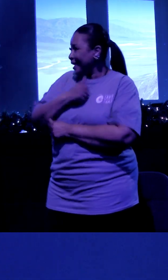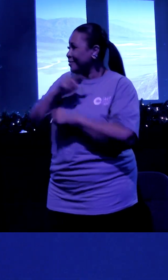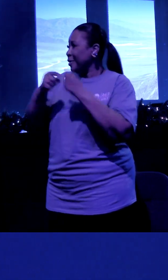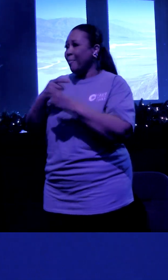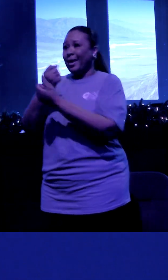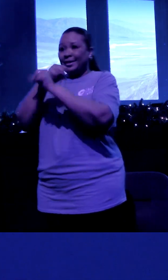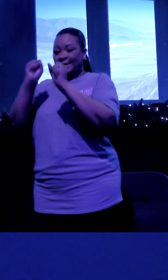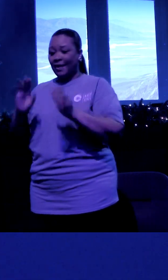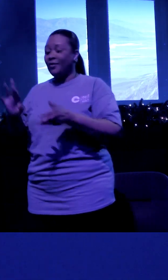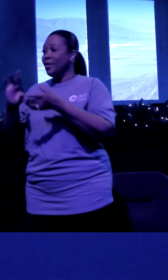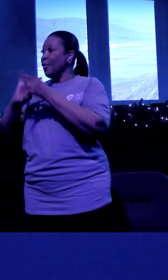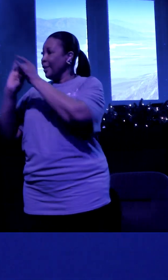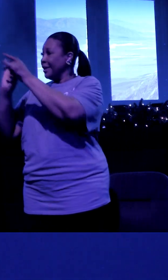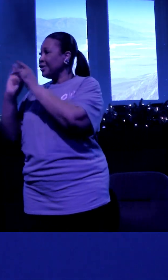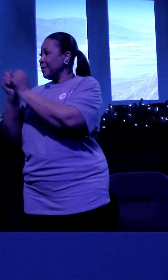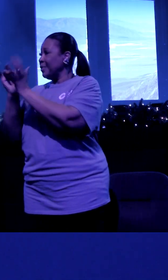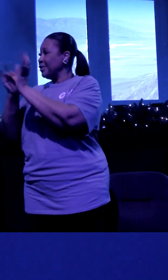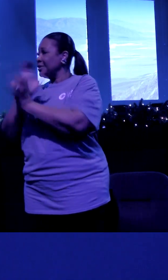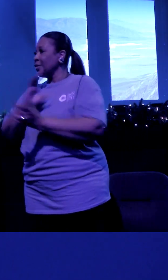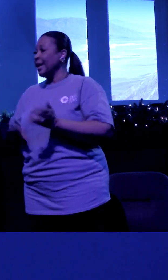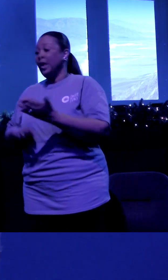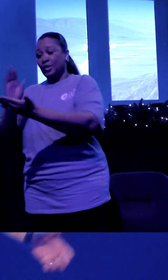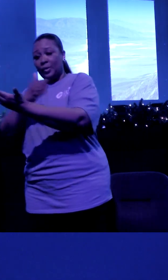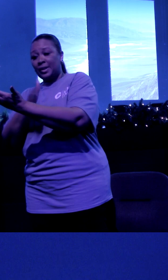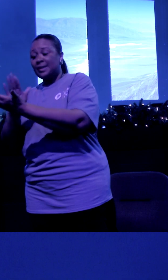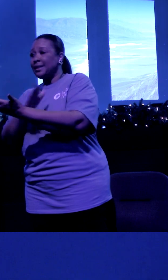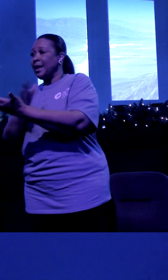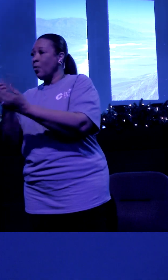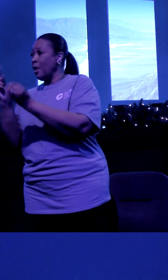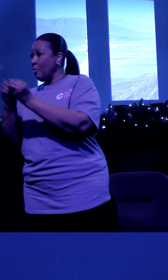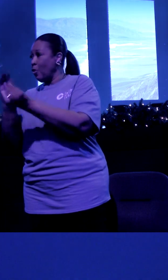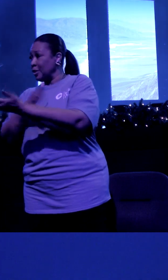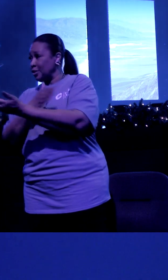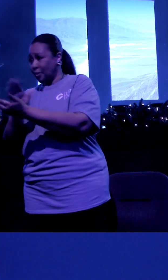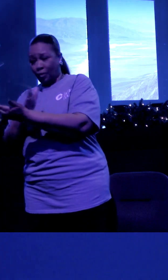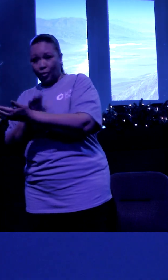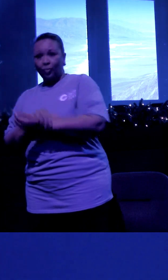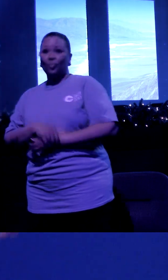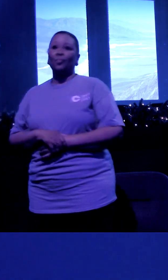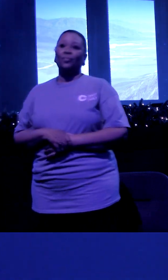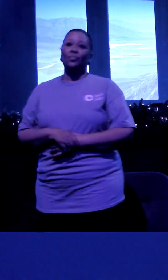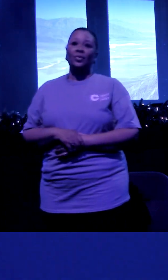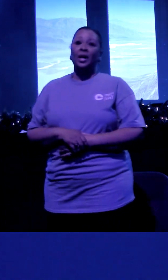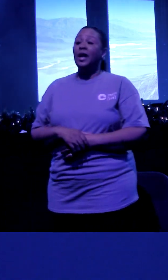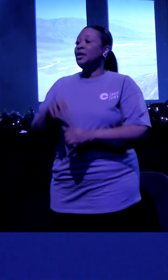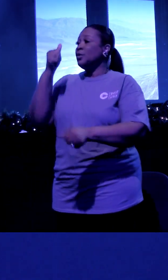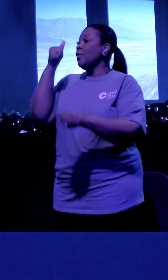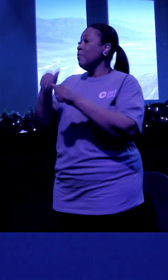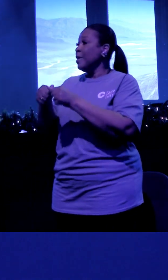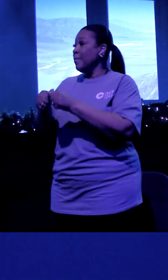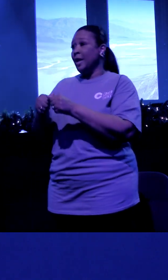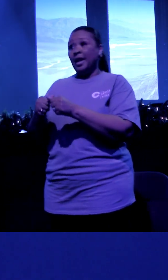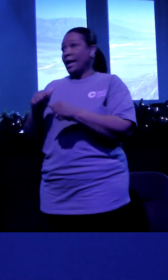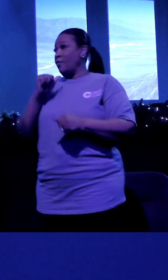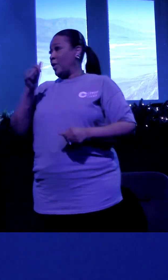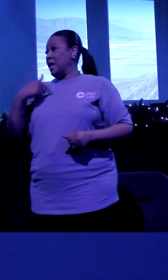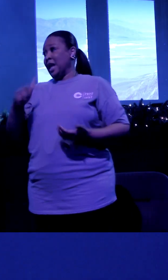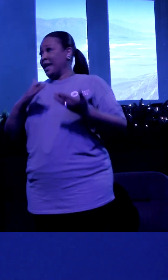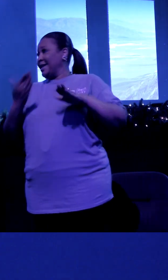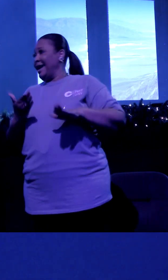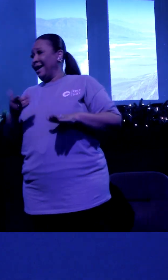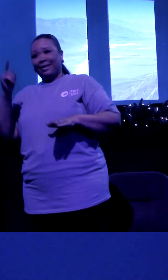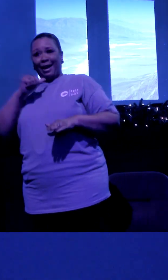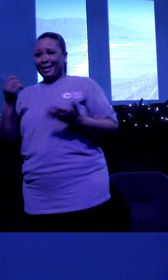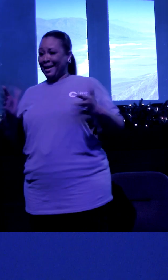saving relationship with Jesus. And so we're gonna sing this song, one more song together. It's just a reminder that if we're not dead, then God is not